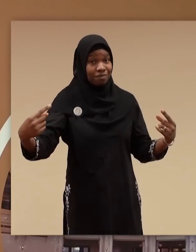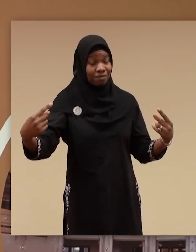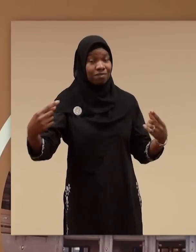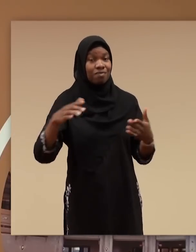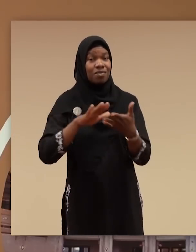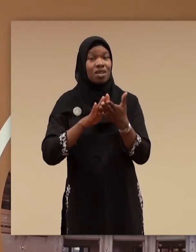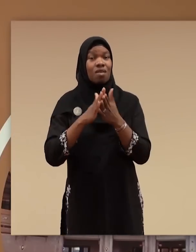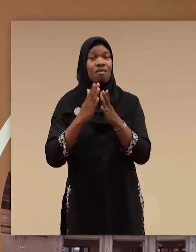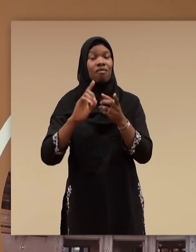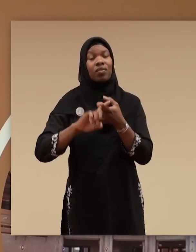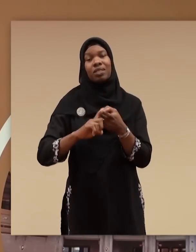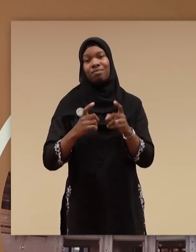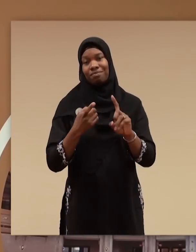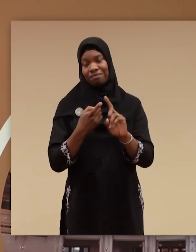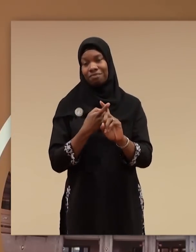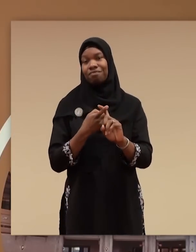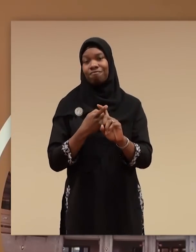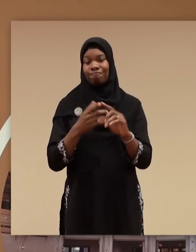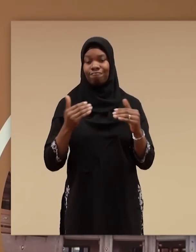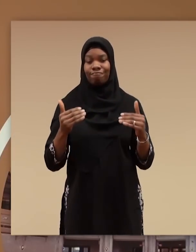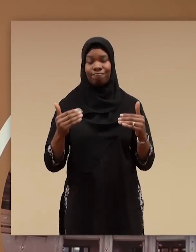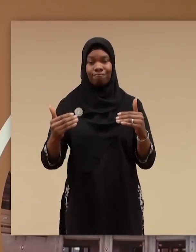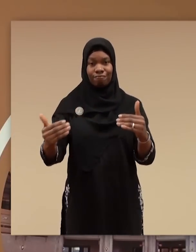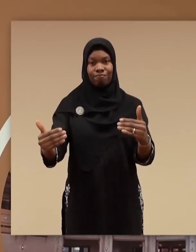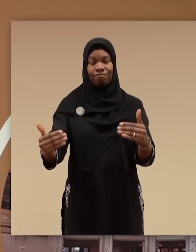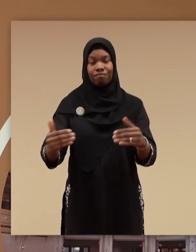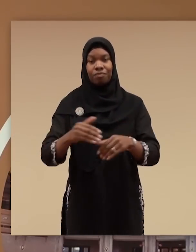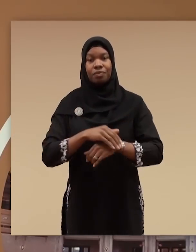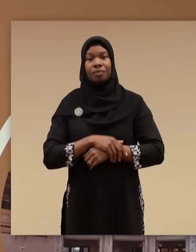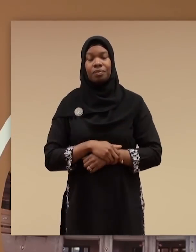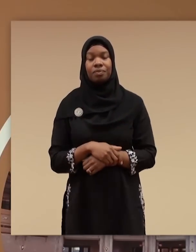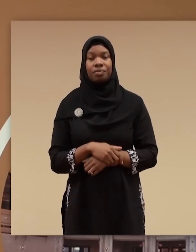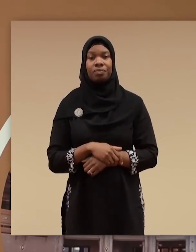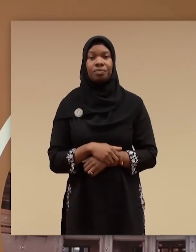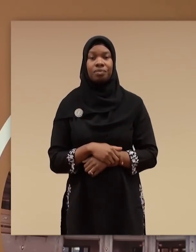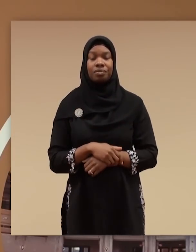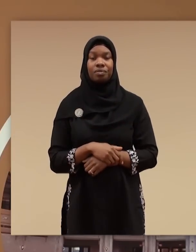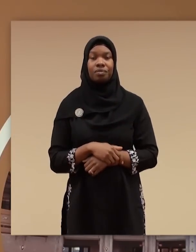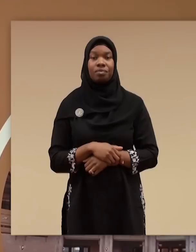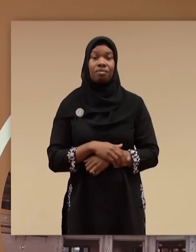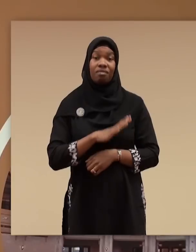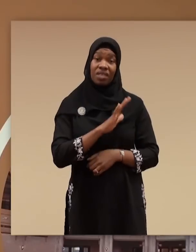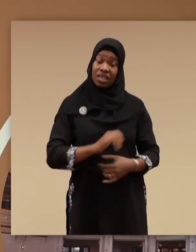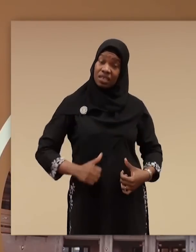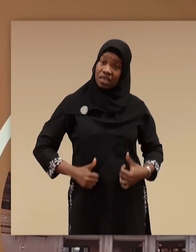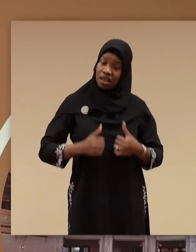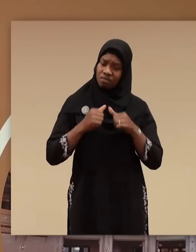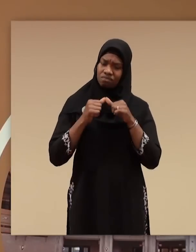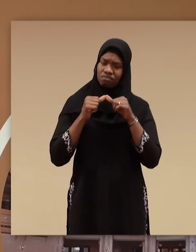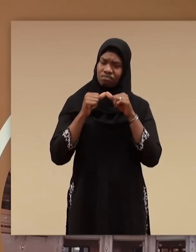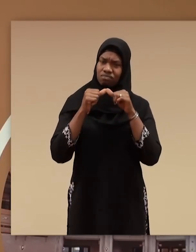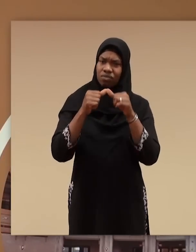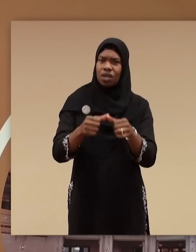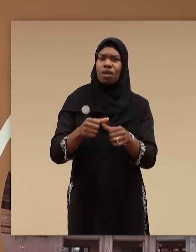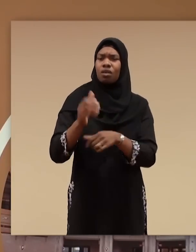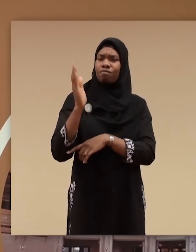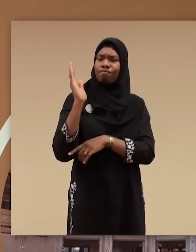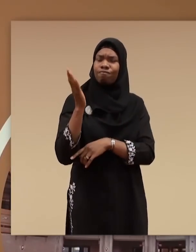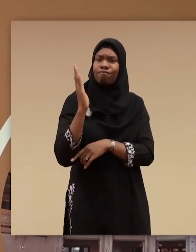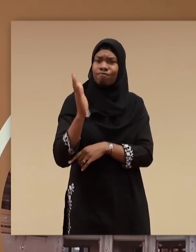rest of his life with message of love and peace till he